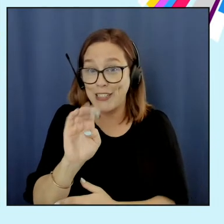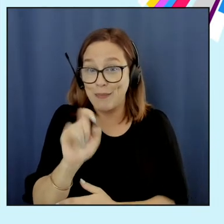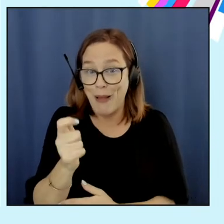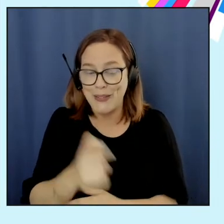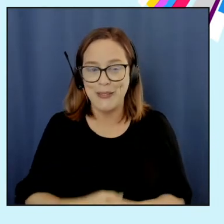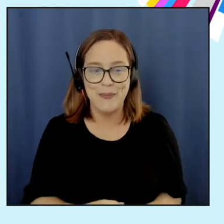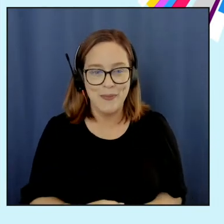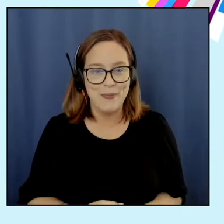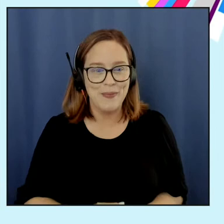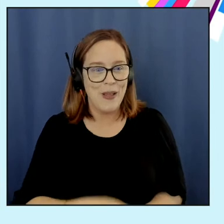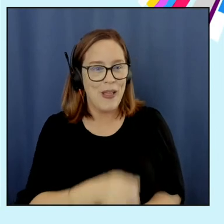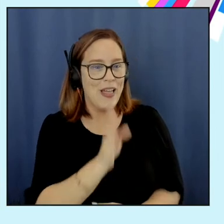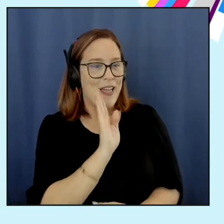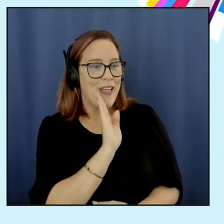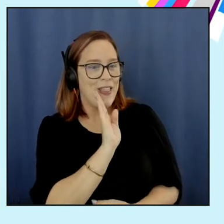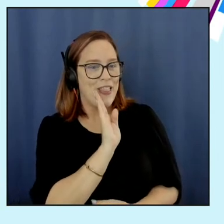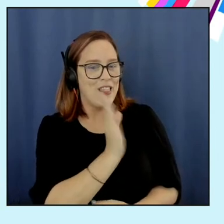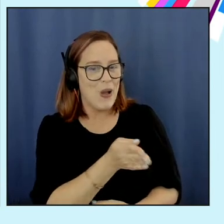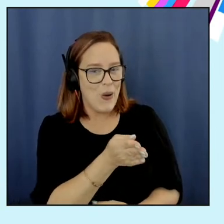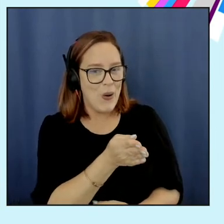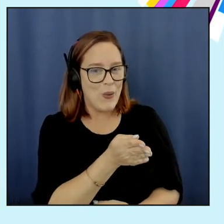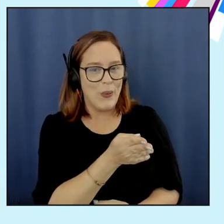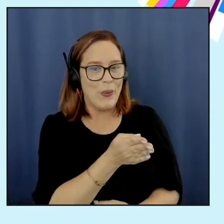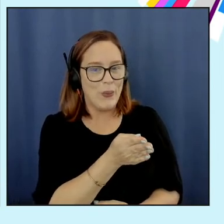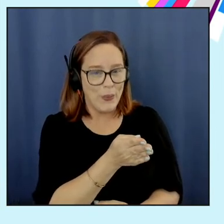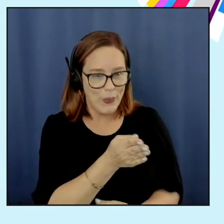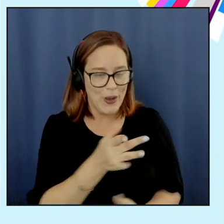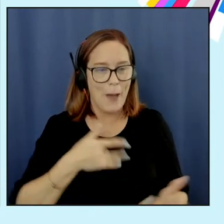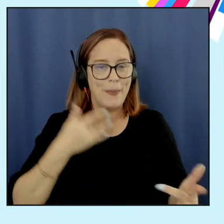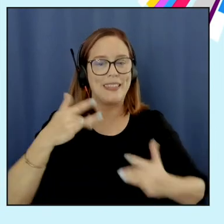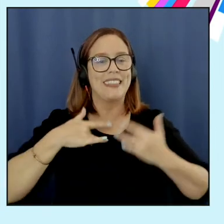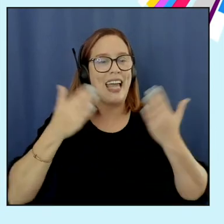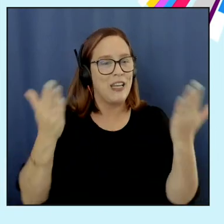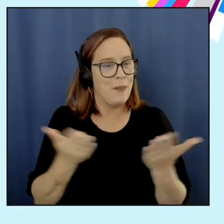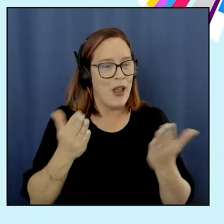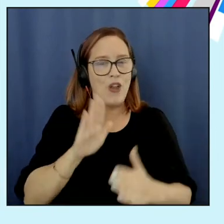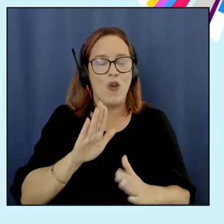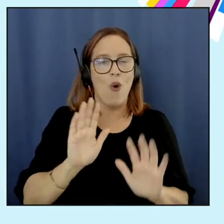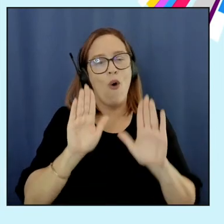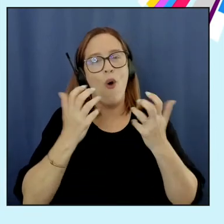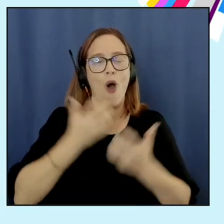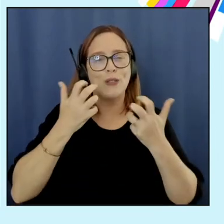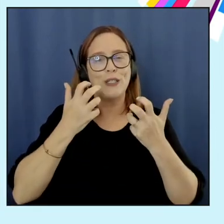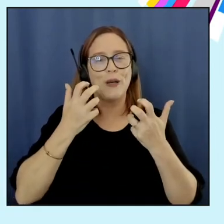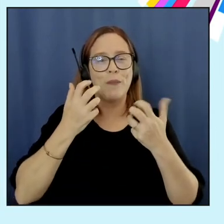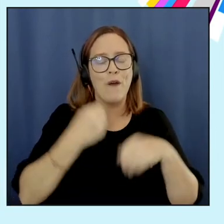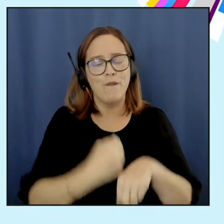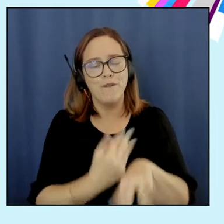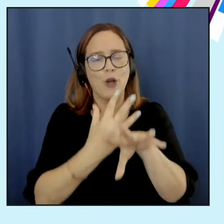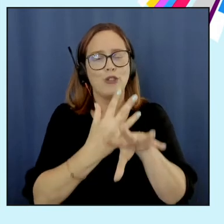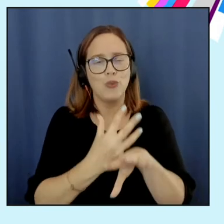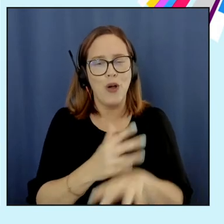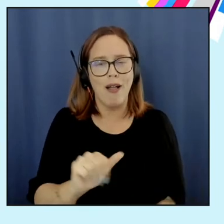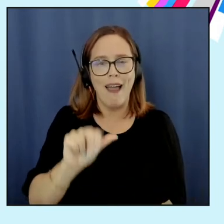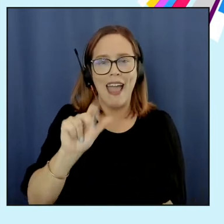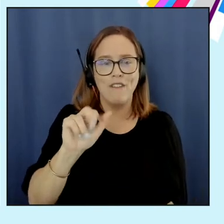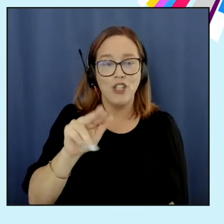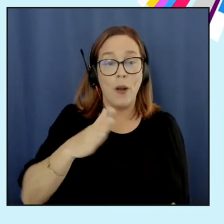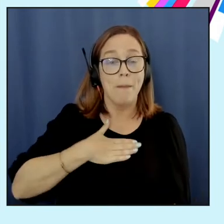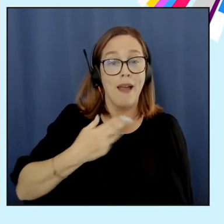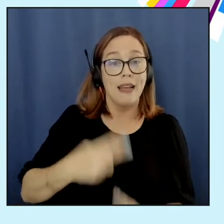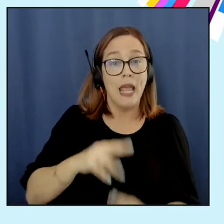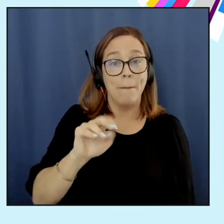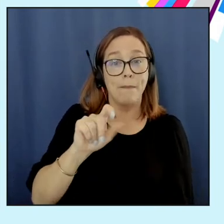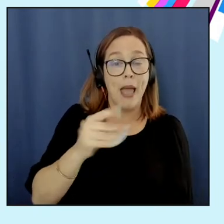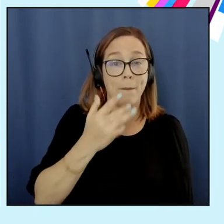Hello, so excited to be here. Love your awesome virtual avatars. My name's Matt. My pronouns are he and him. I'm an executive producer